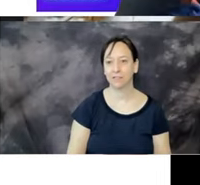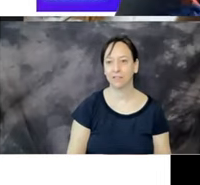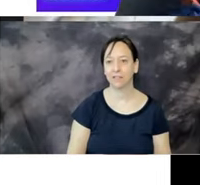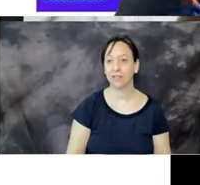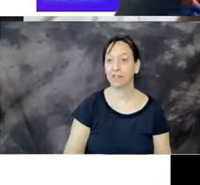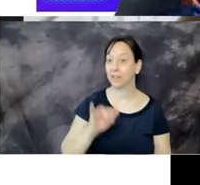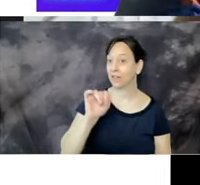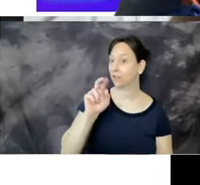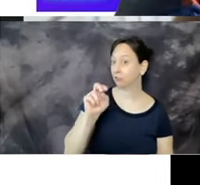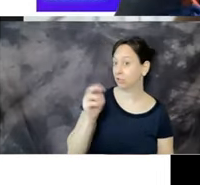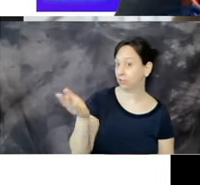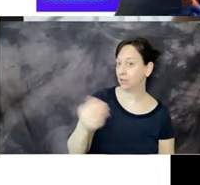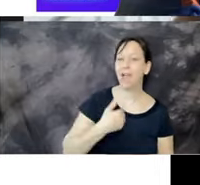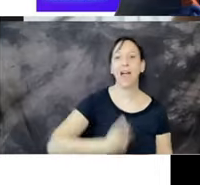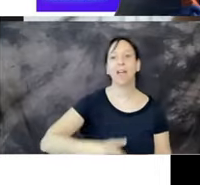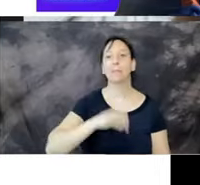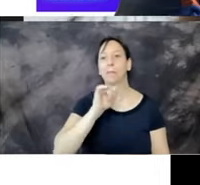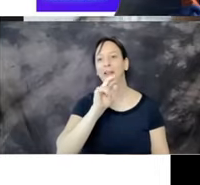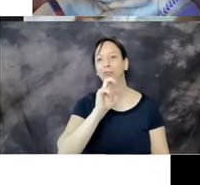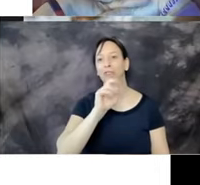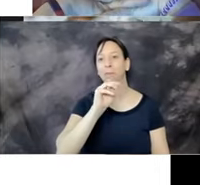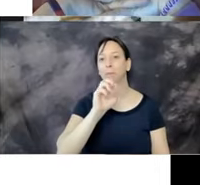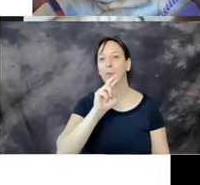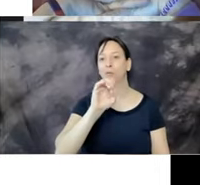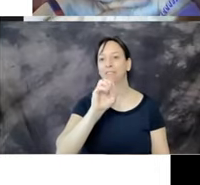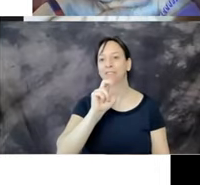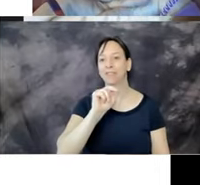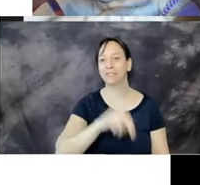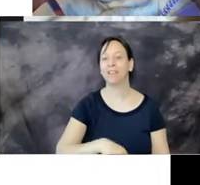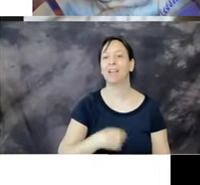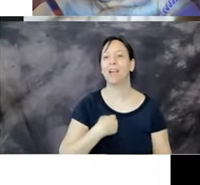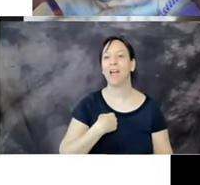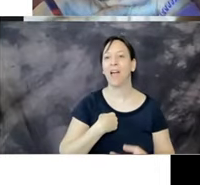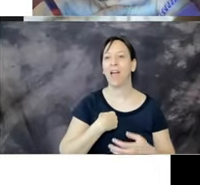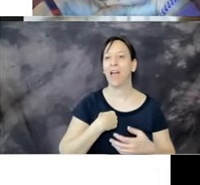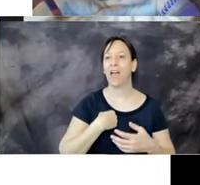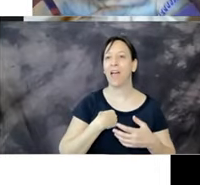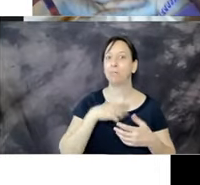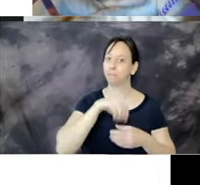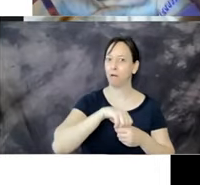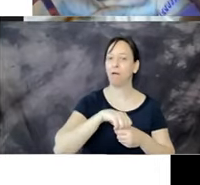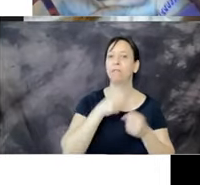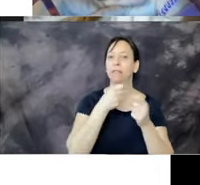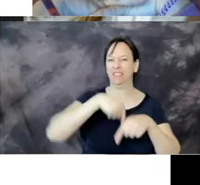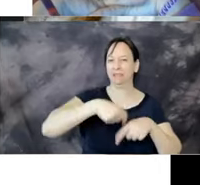Irene? My name is Irene Morrison. I do the Impact Lab.